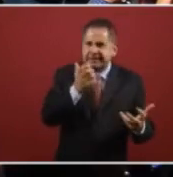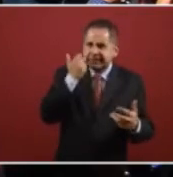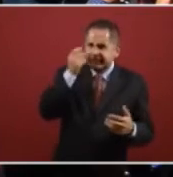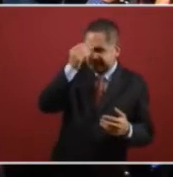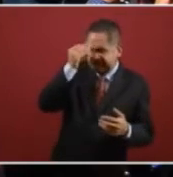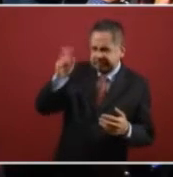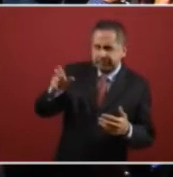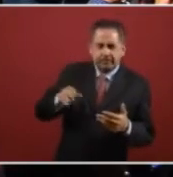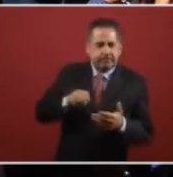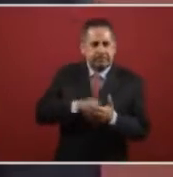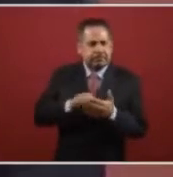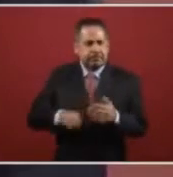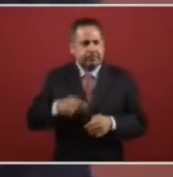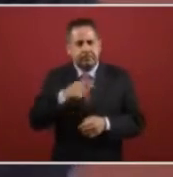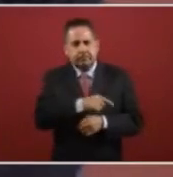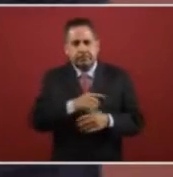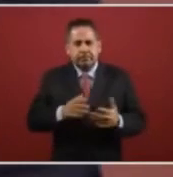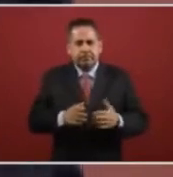they